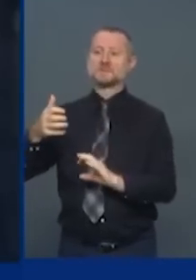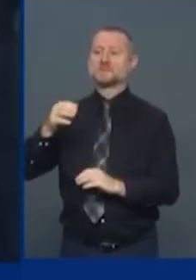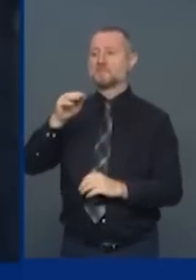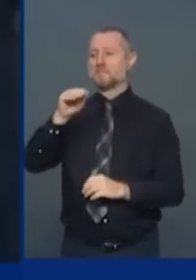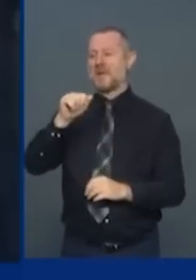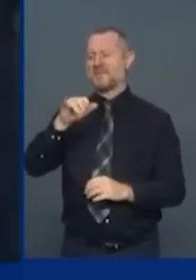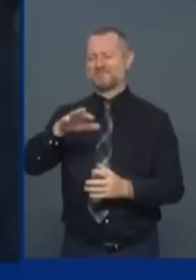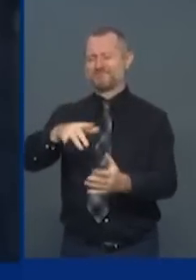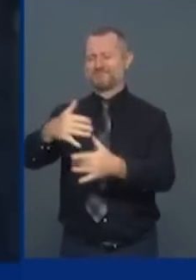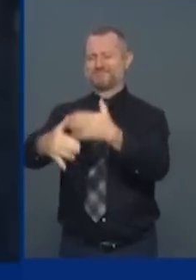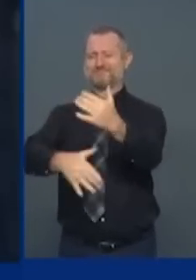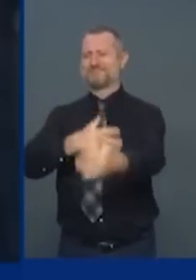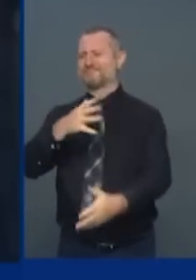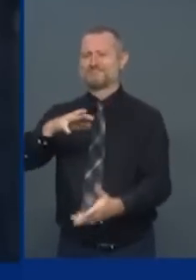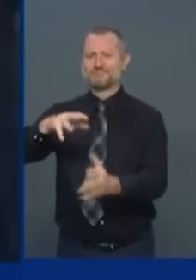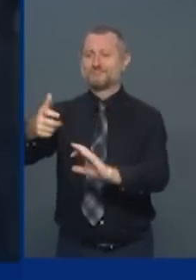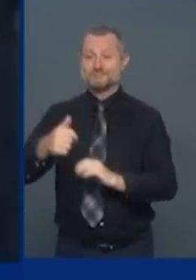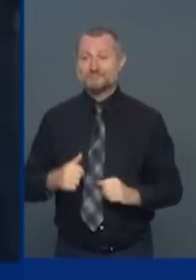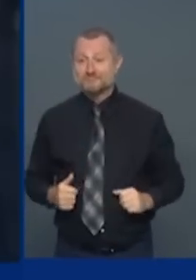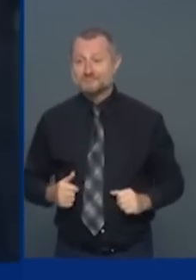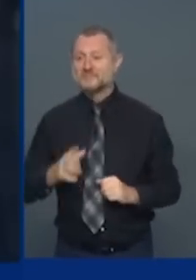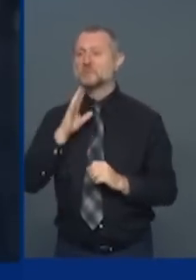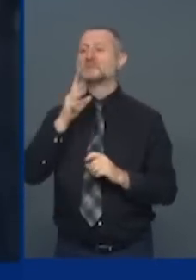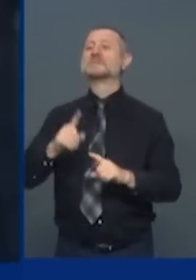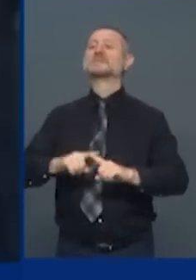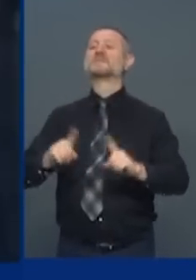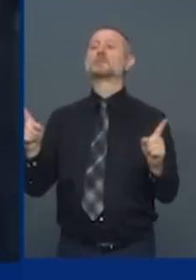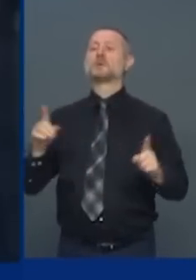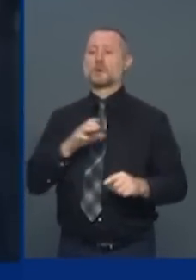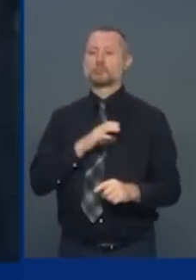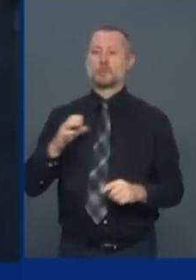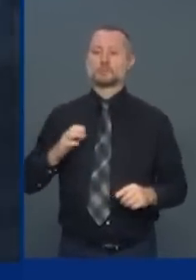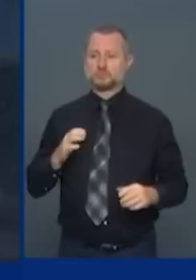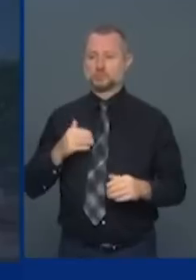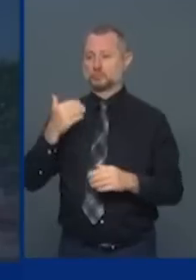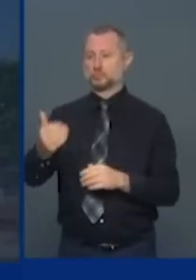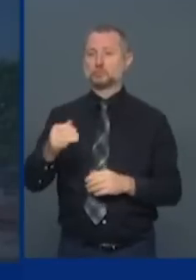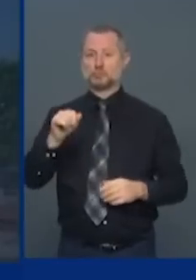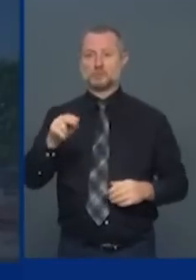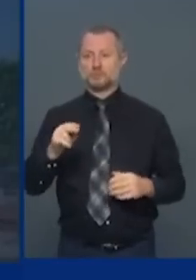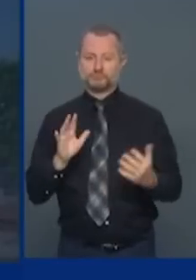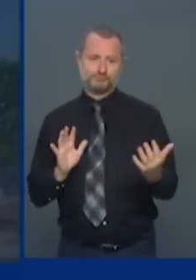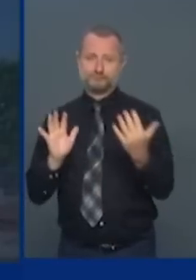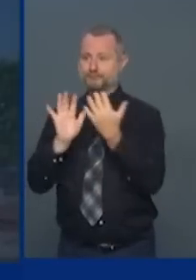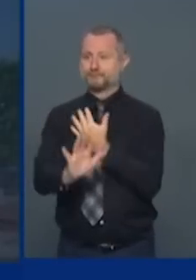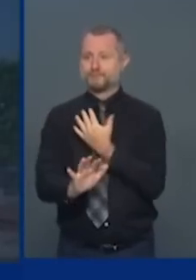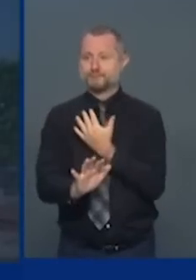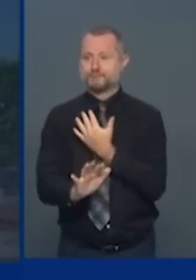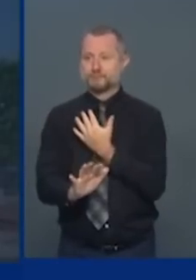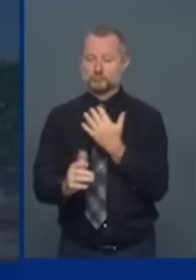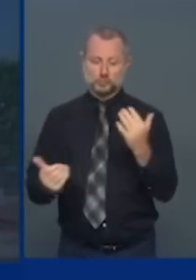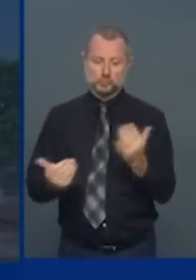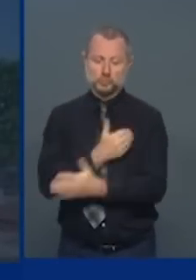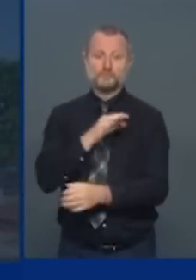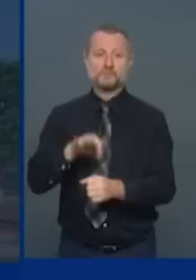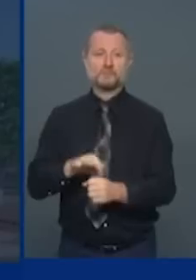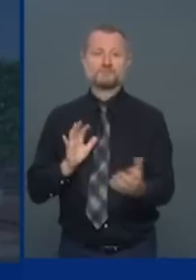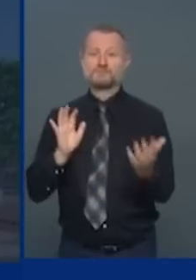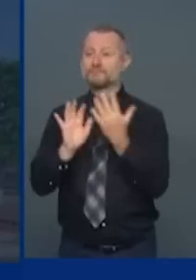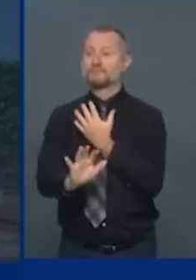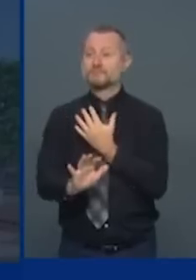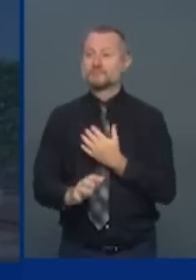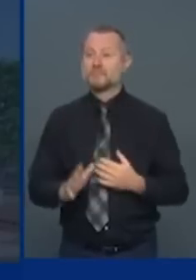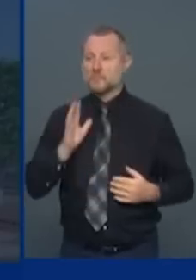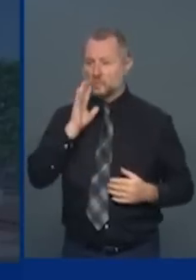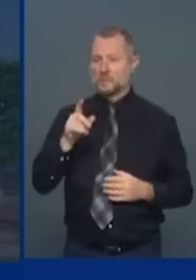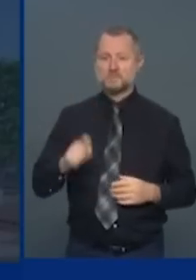in January. That is my political opinion. In the interim, we have to be smart. We've gone through